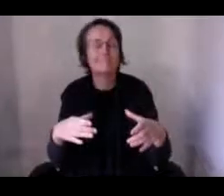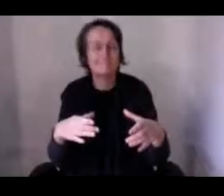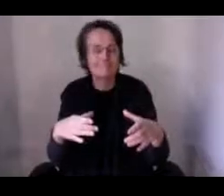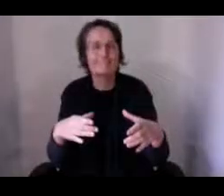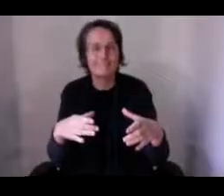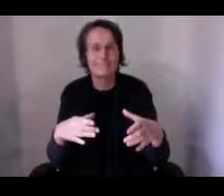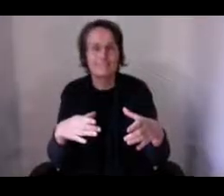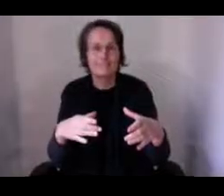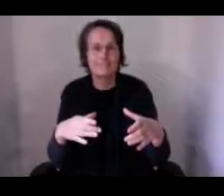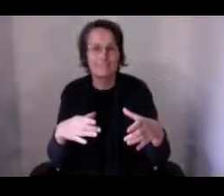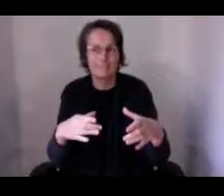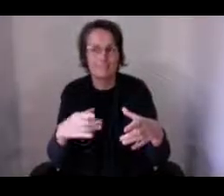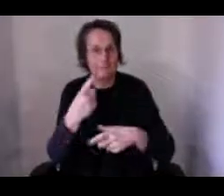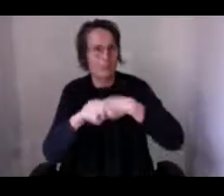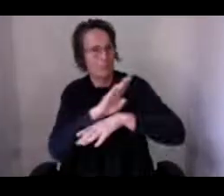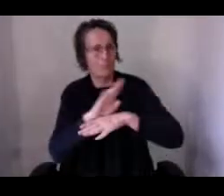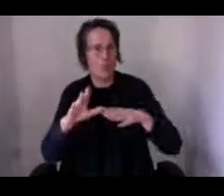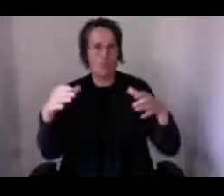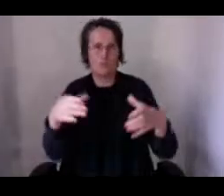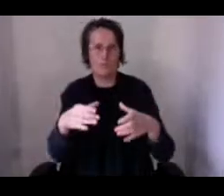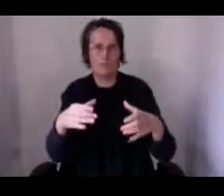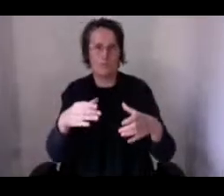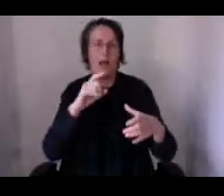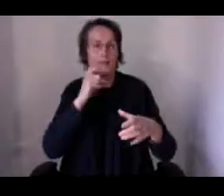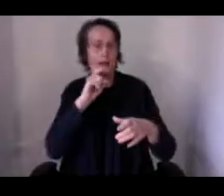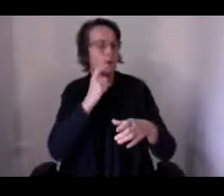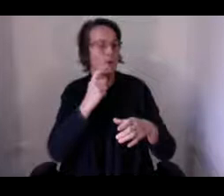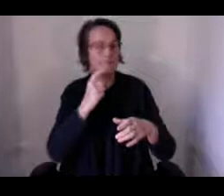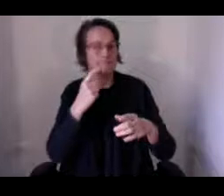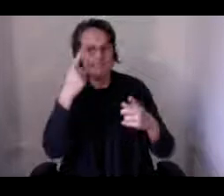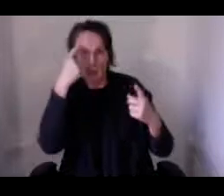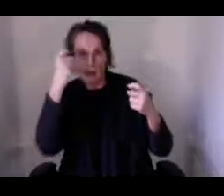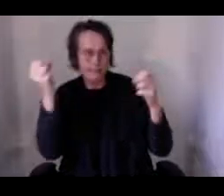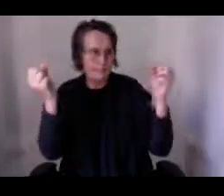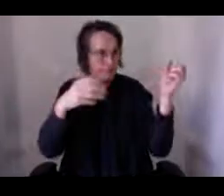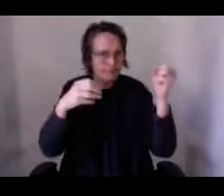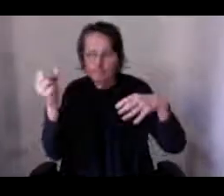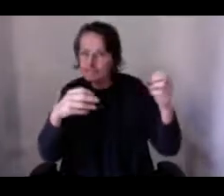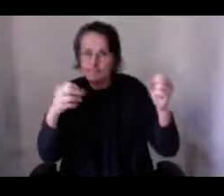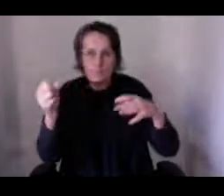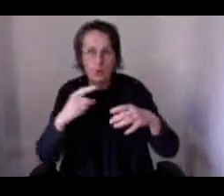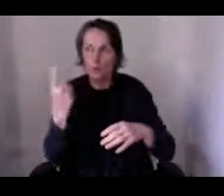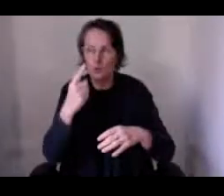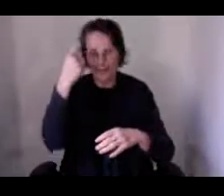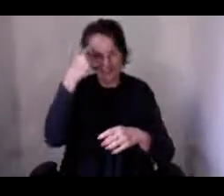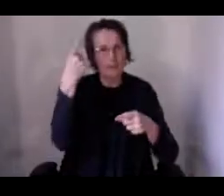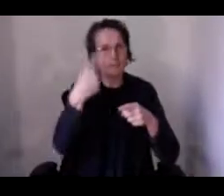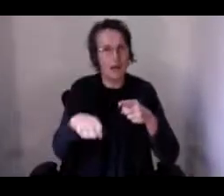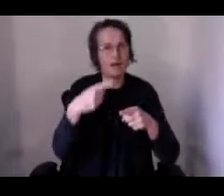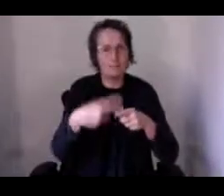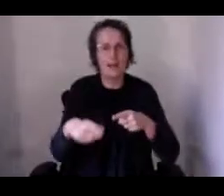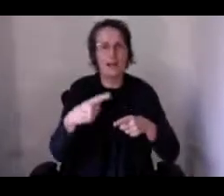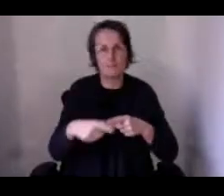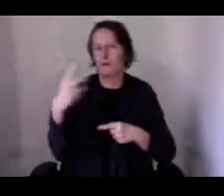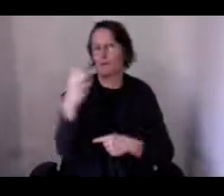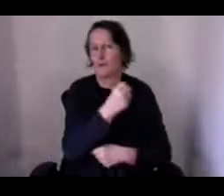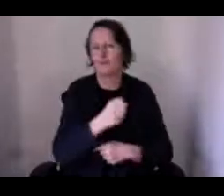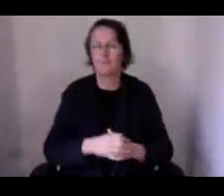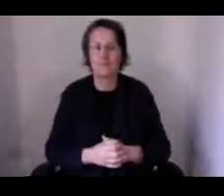as a board and determine their final recommendations based on the individual recommendations of each board member and the viability